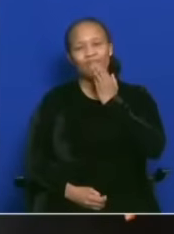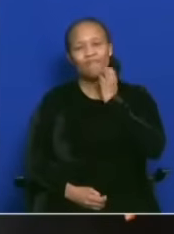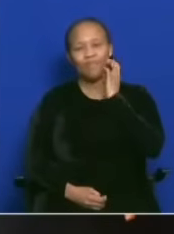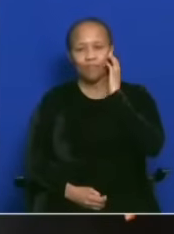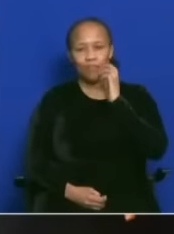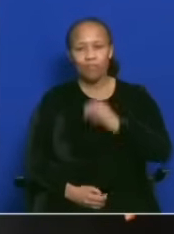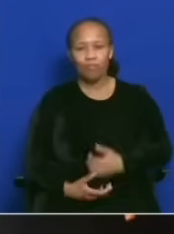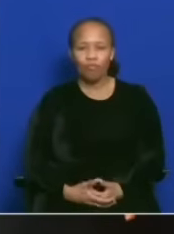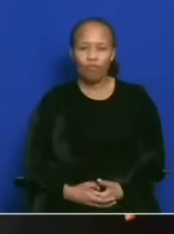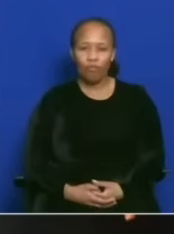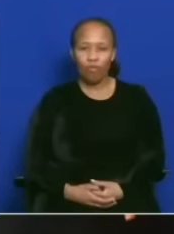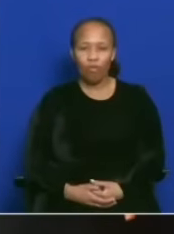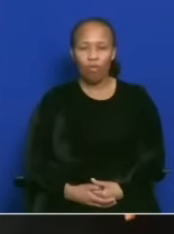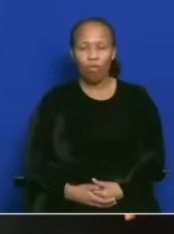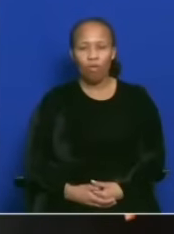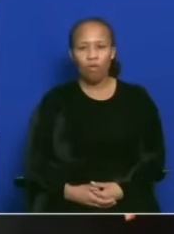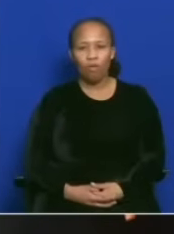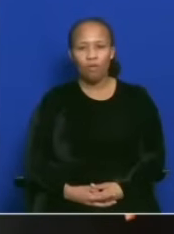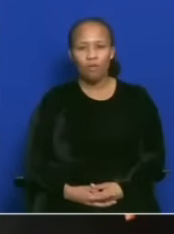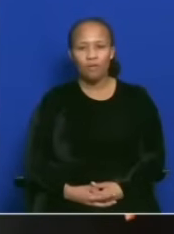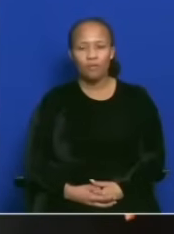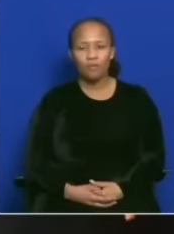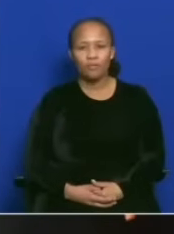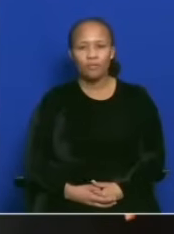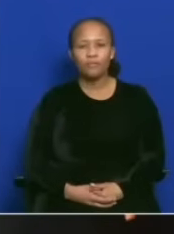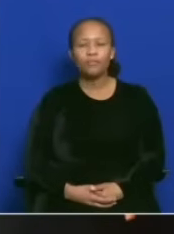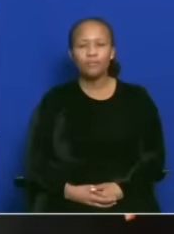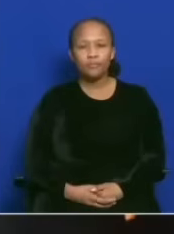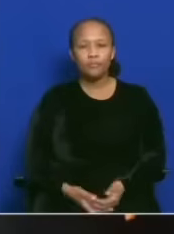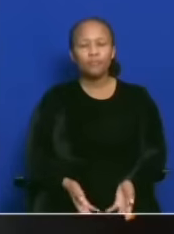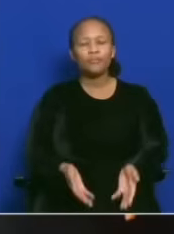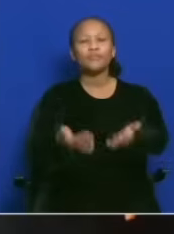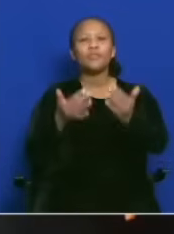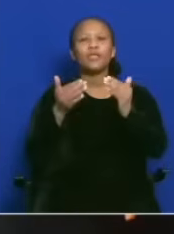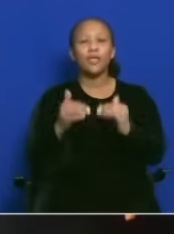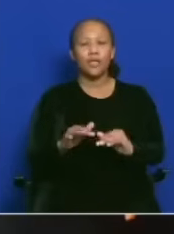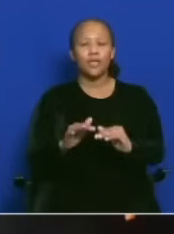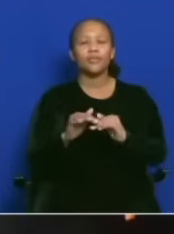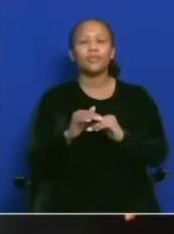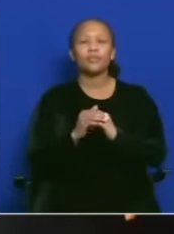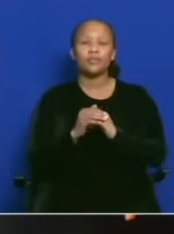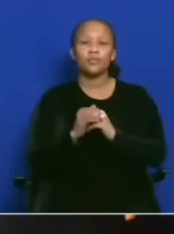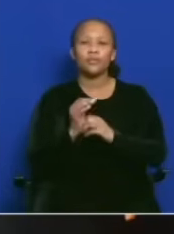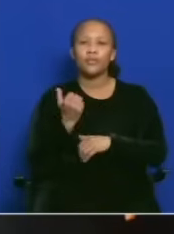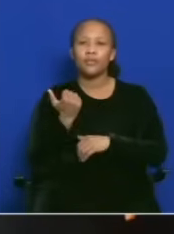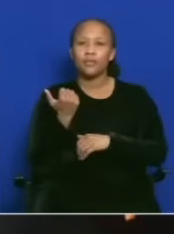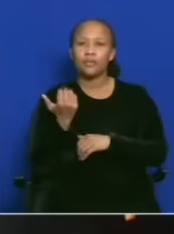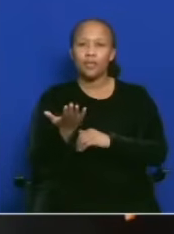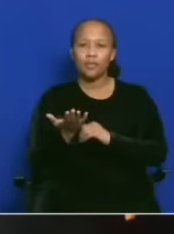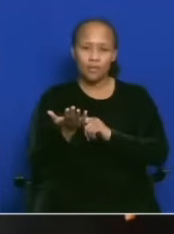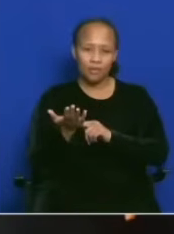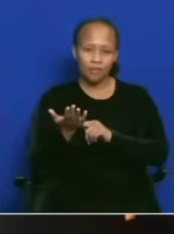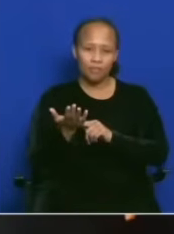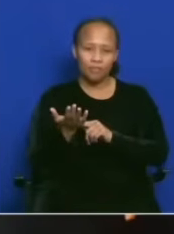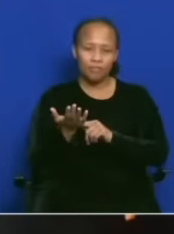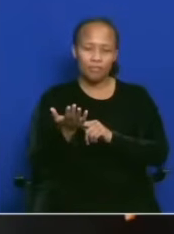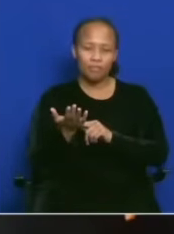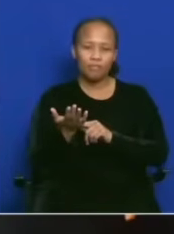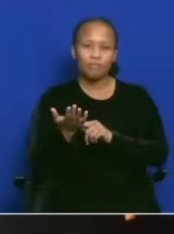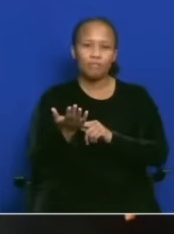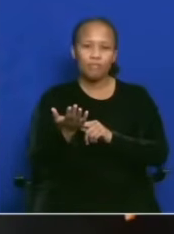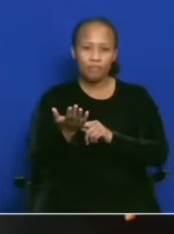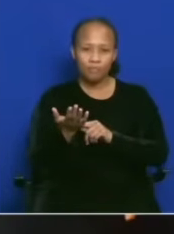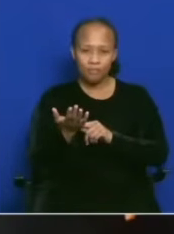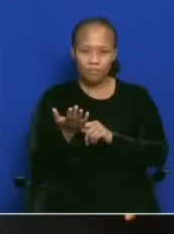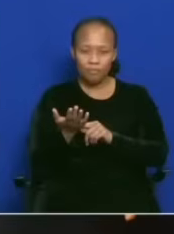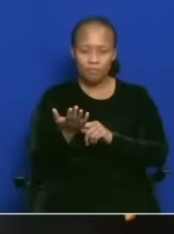The next tender, Commissioners, and let me just give a brief overview of this. This is a tender,